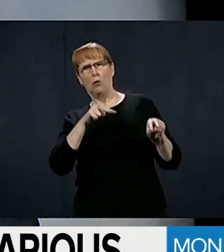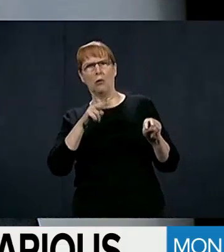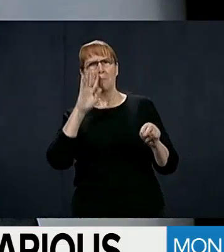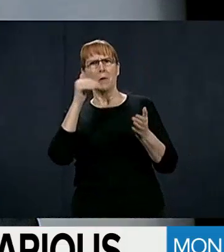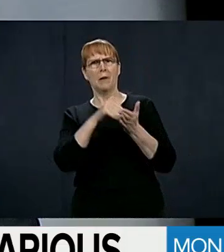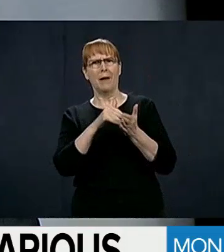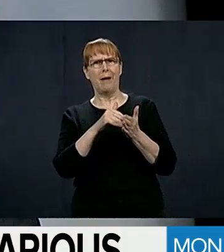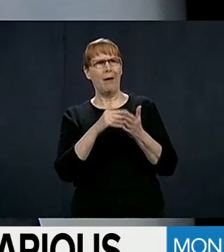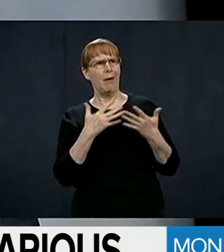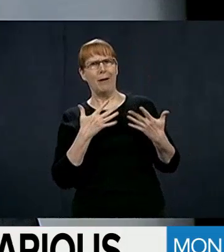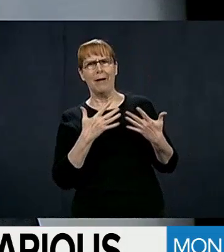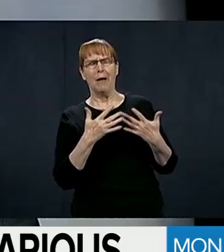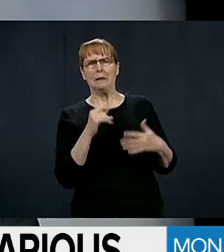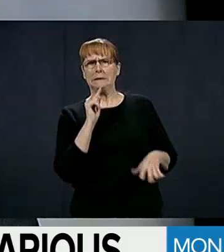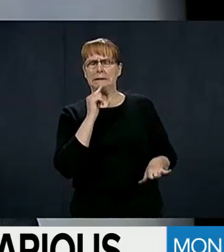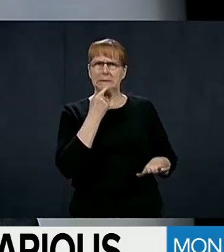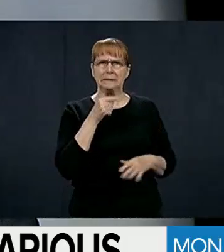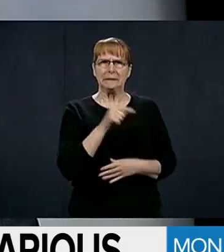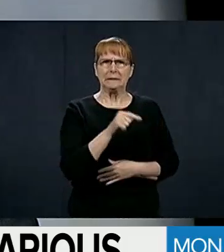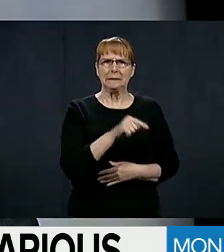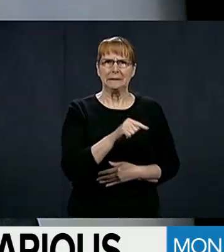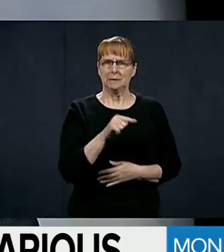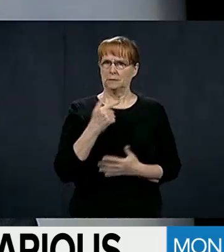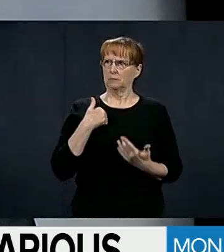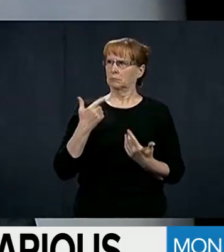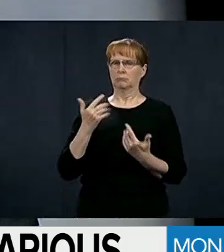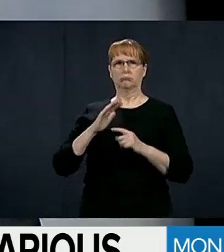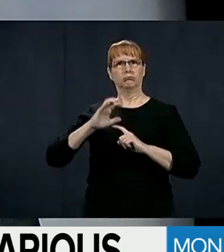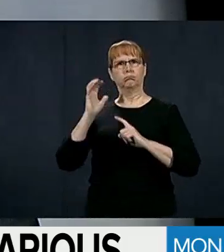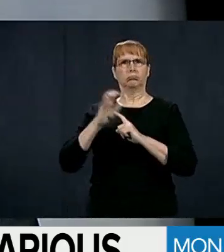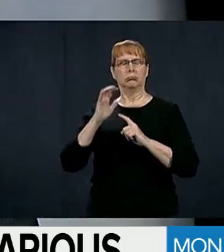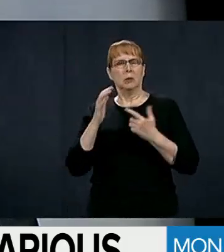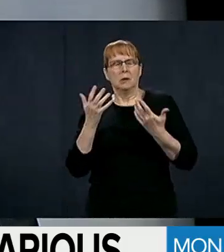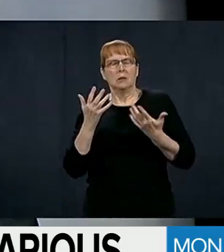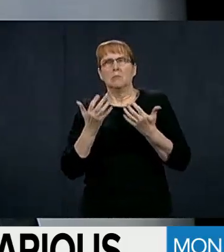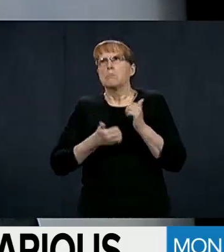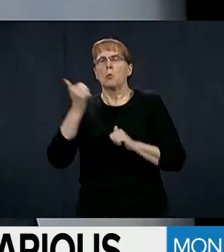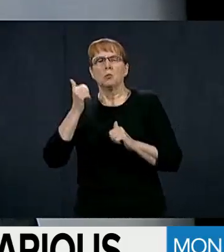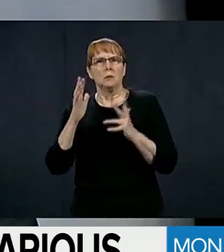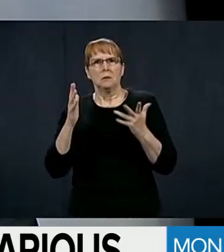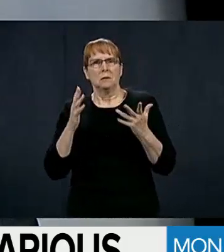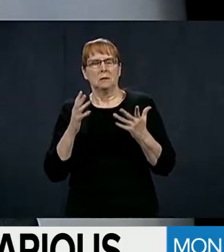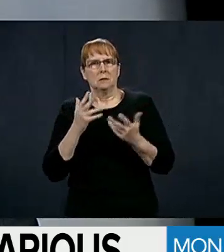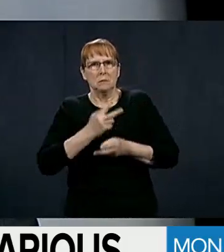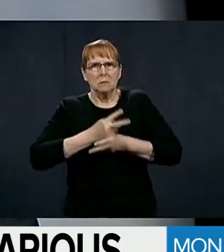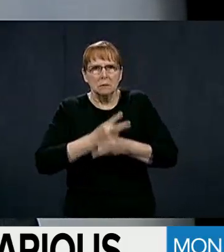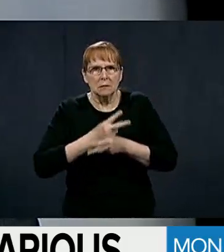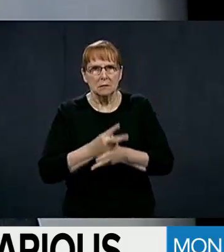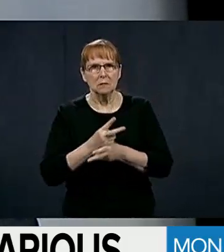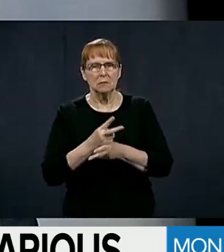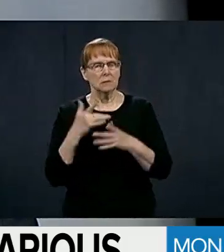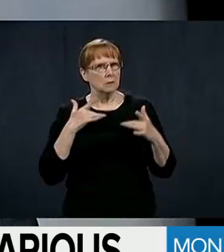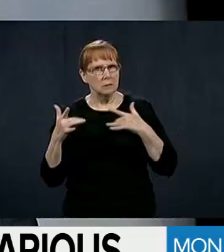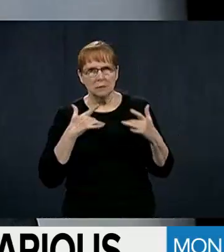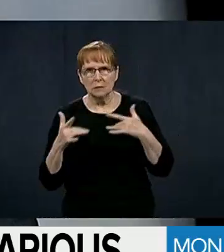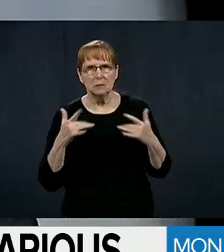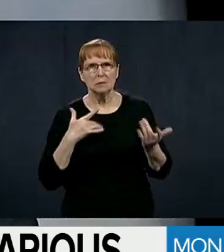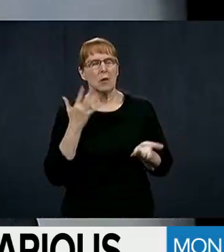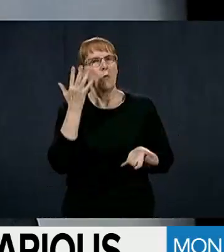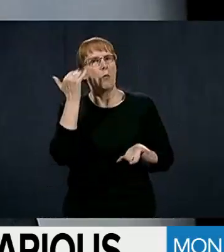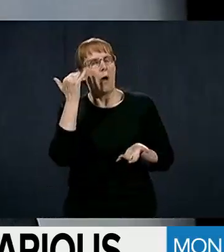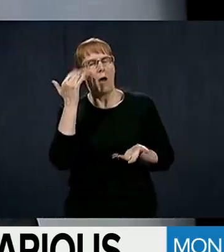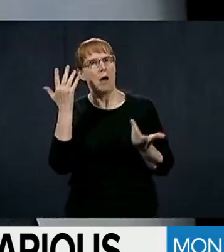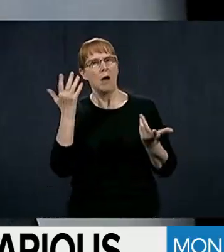we've decided to postpone the opening of the retail business schools in Montreal, the